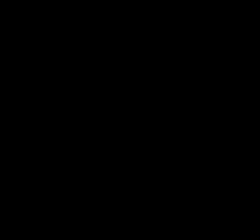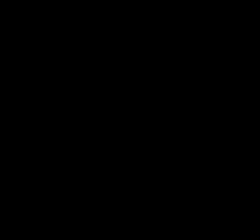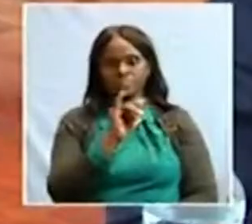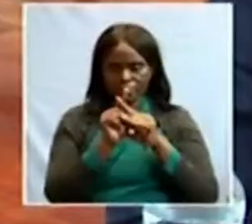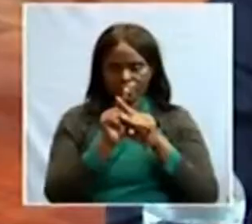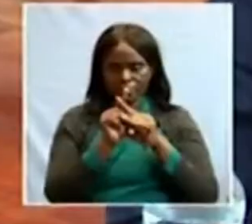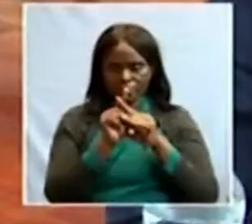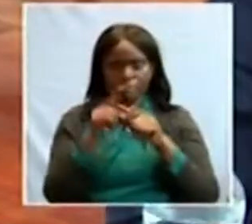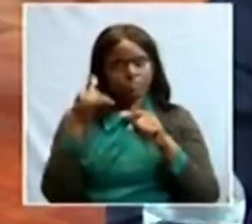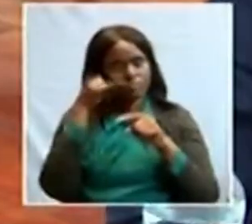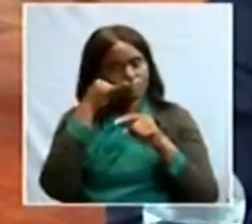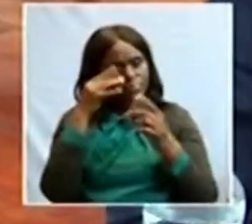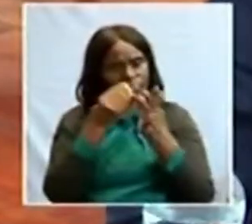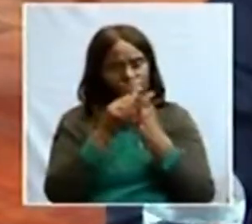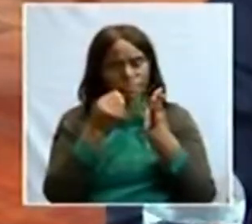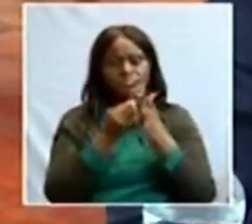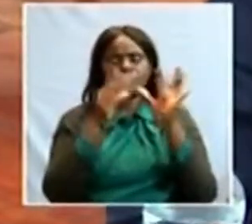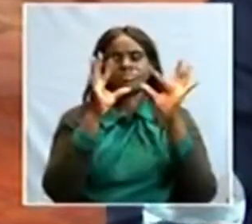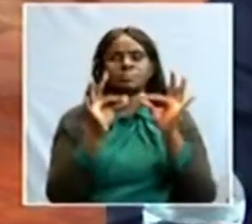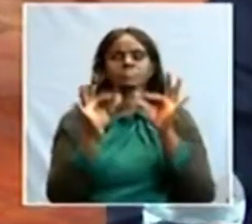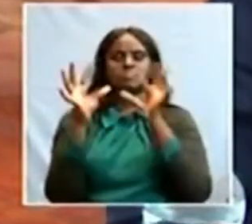and mobile money accounts.